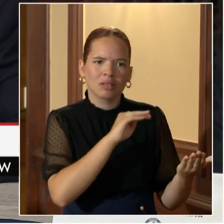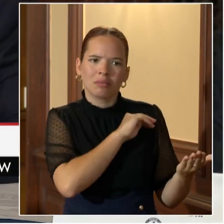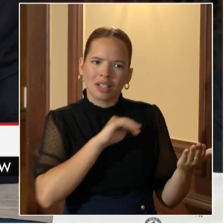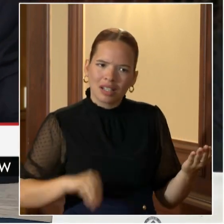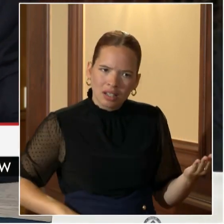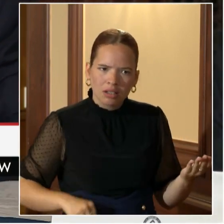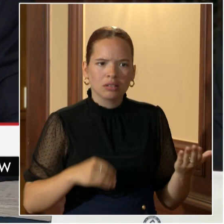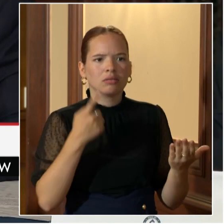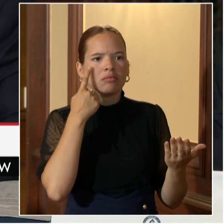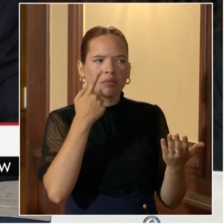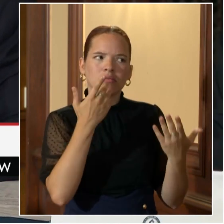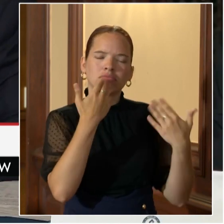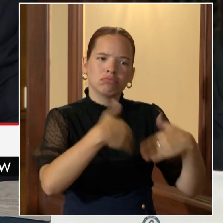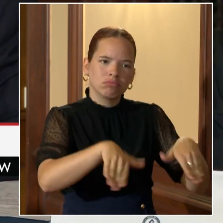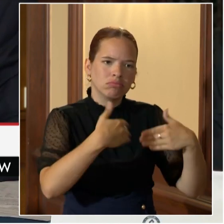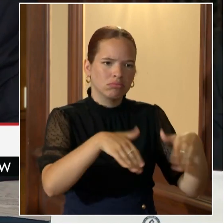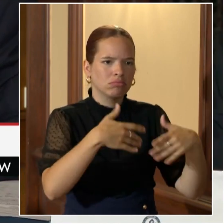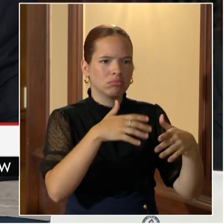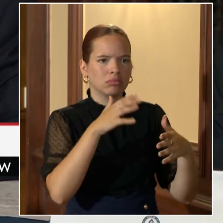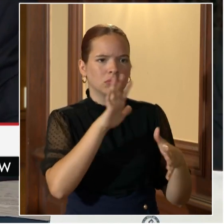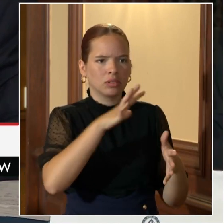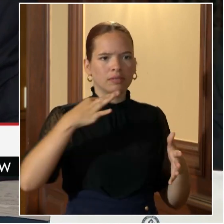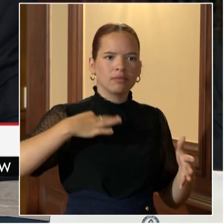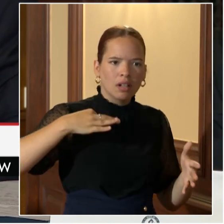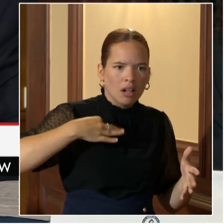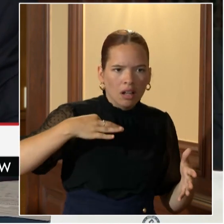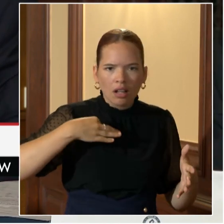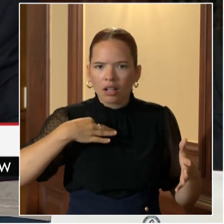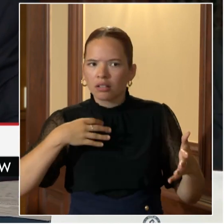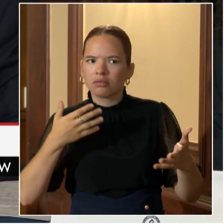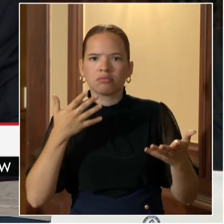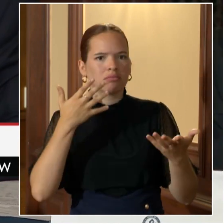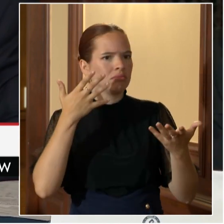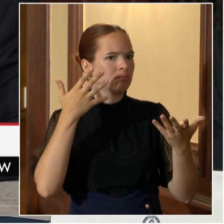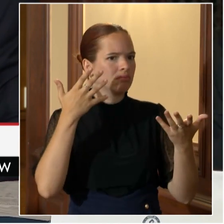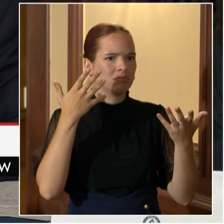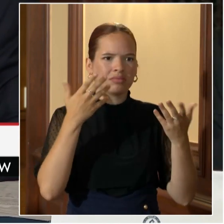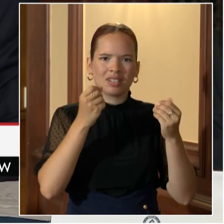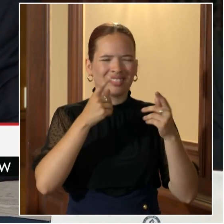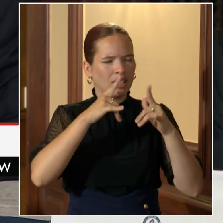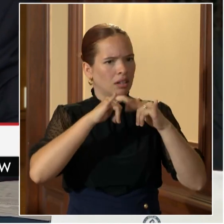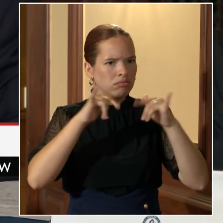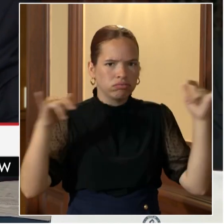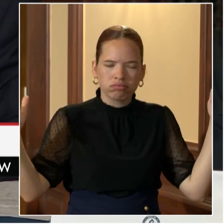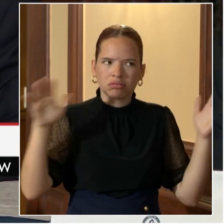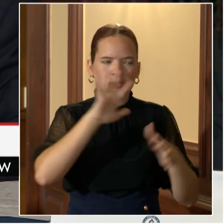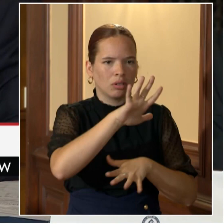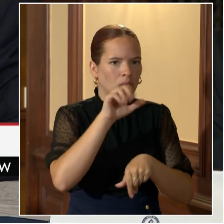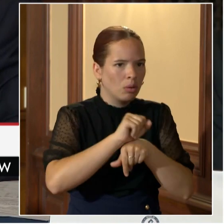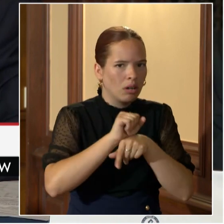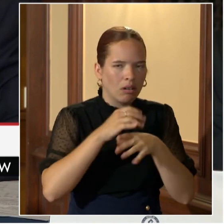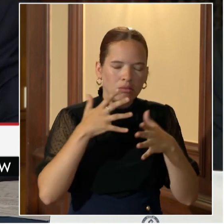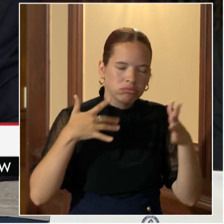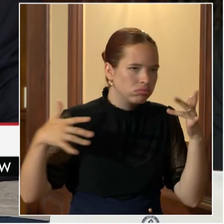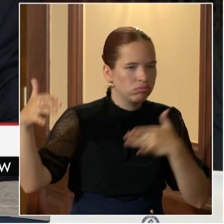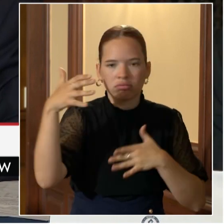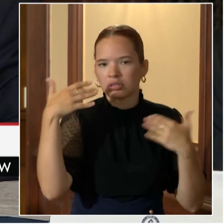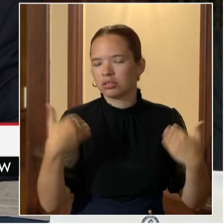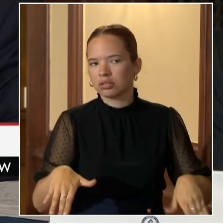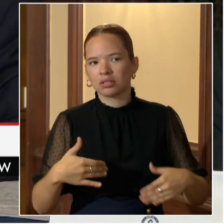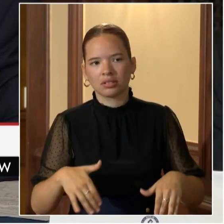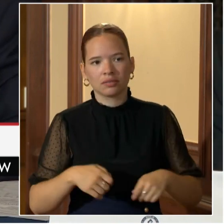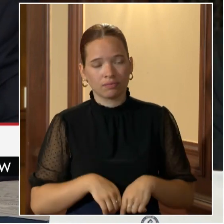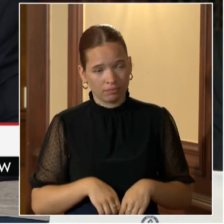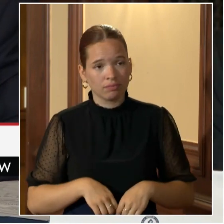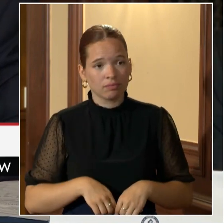and the volunteers that do so much in this effort. But I'd like to also say